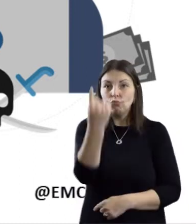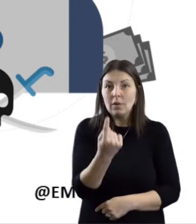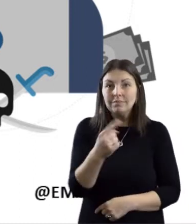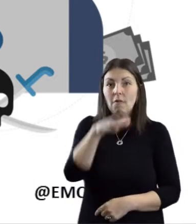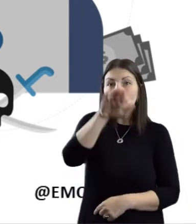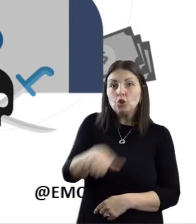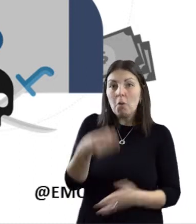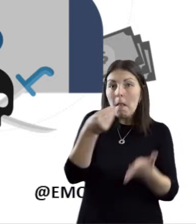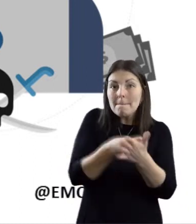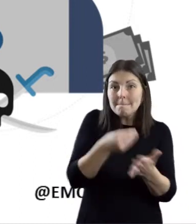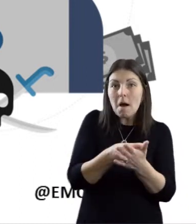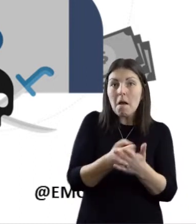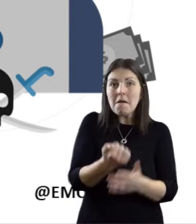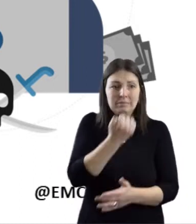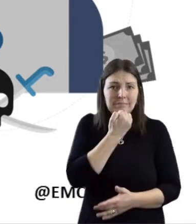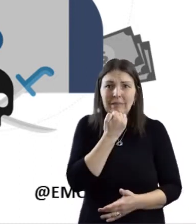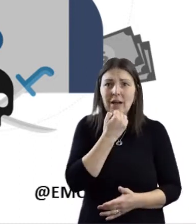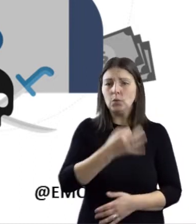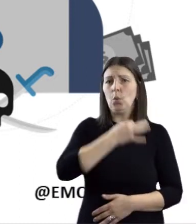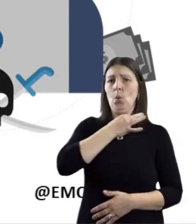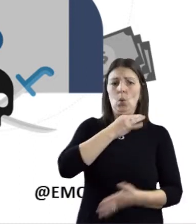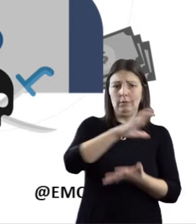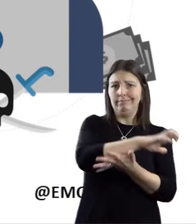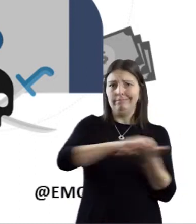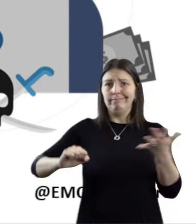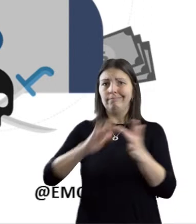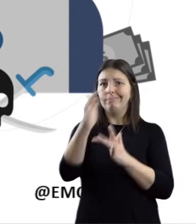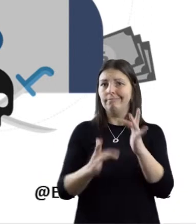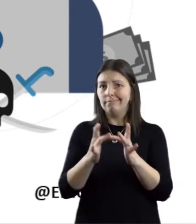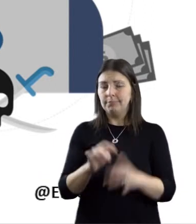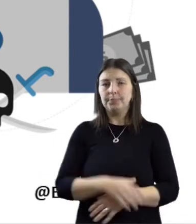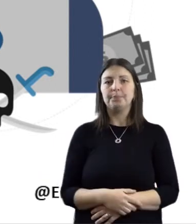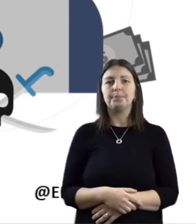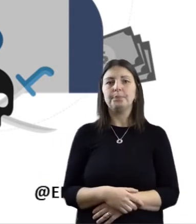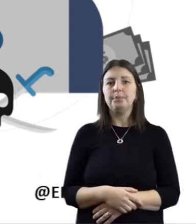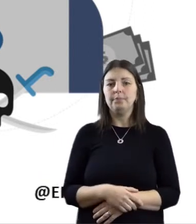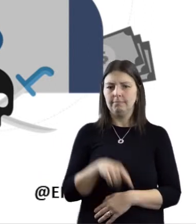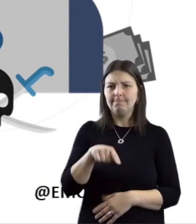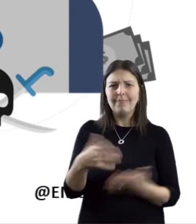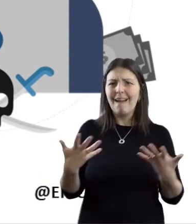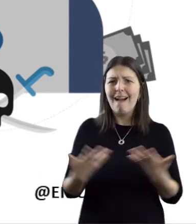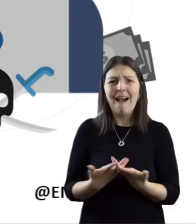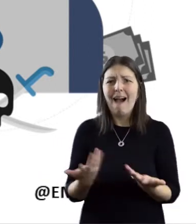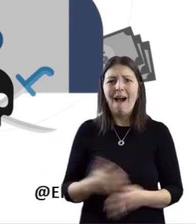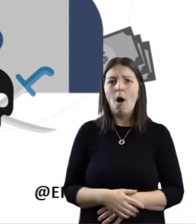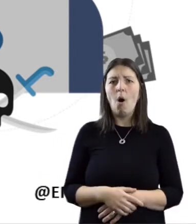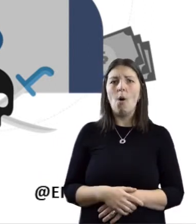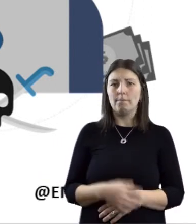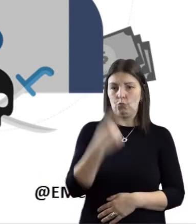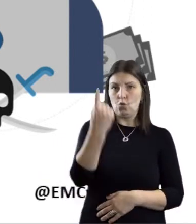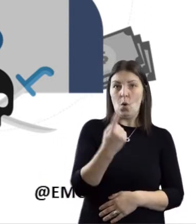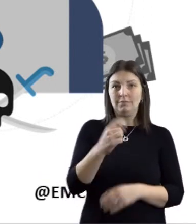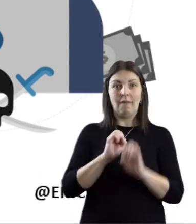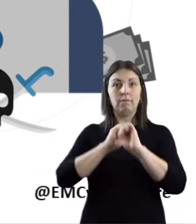at risk to a cyber threat. This is mainly done by the way you conduct yourself online and how you use your devices.